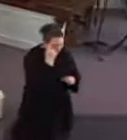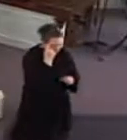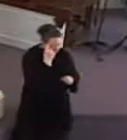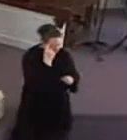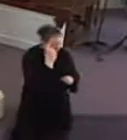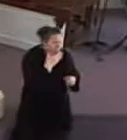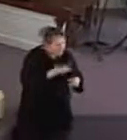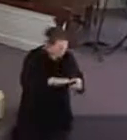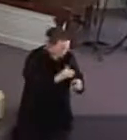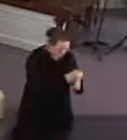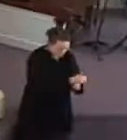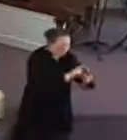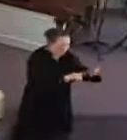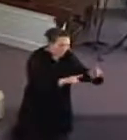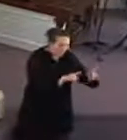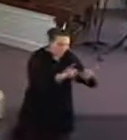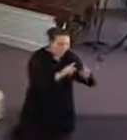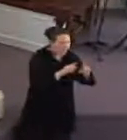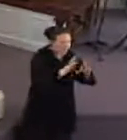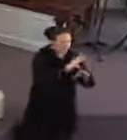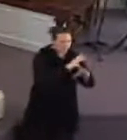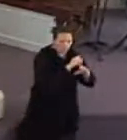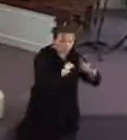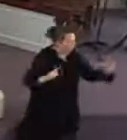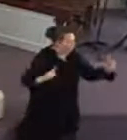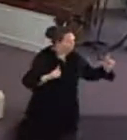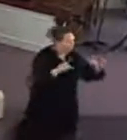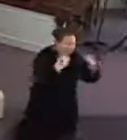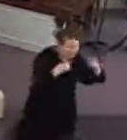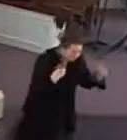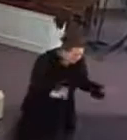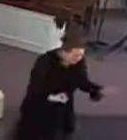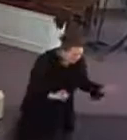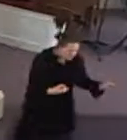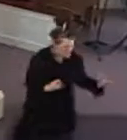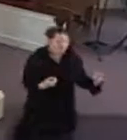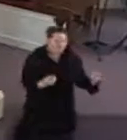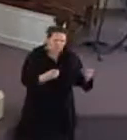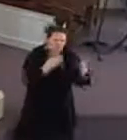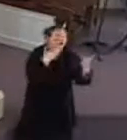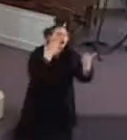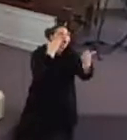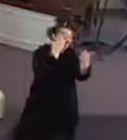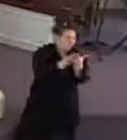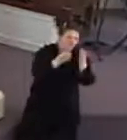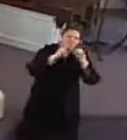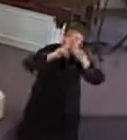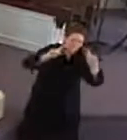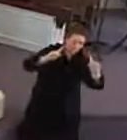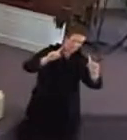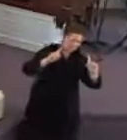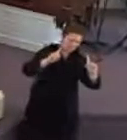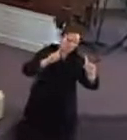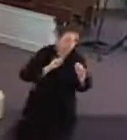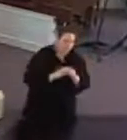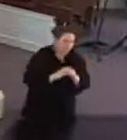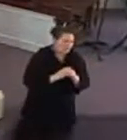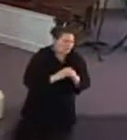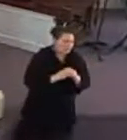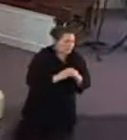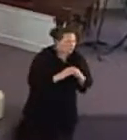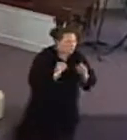glory of God. Come on, we were born in sin and shaped into iniquity. Amen. We have all done things, amen, that we